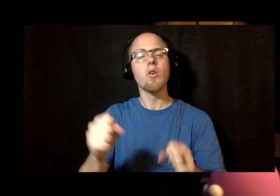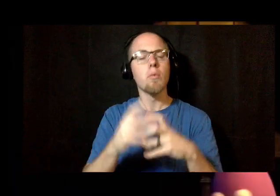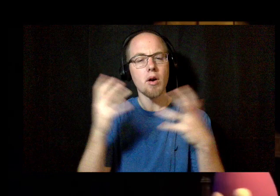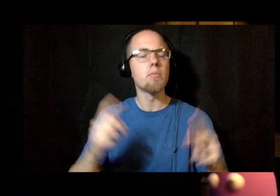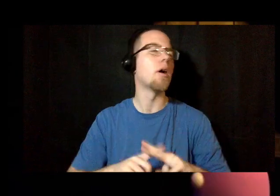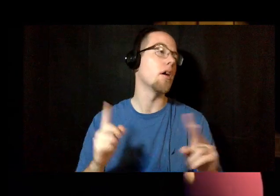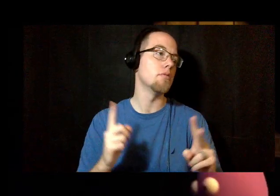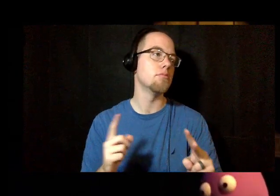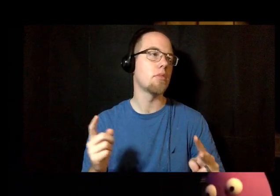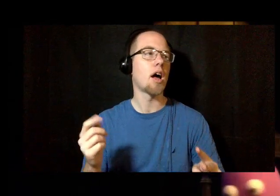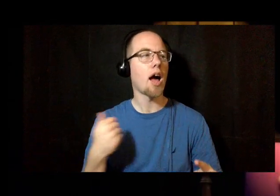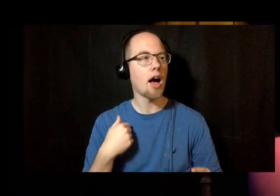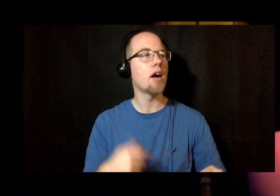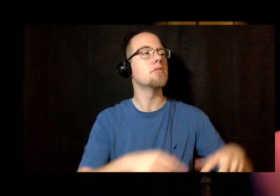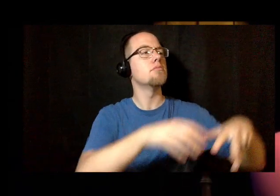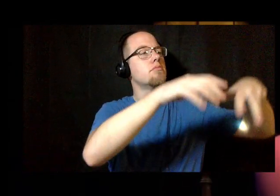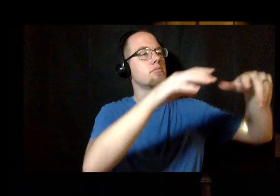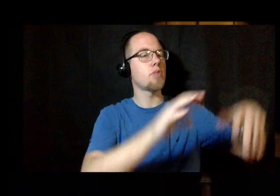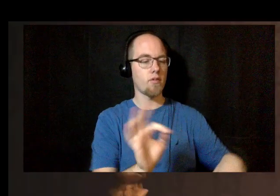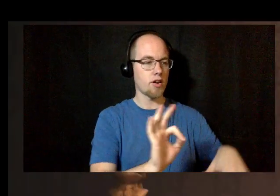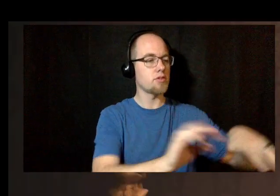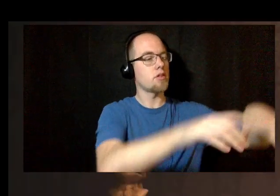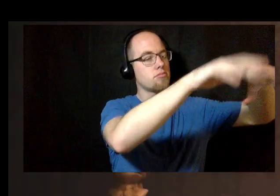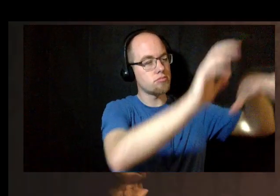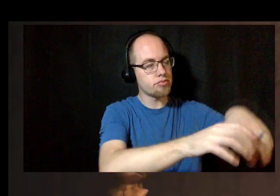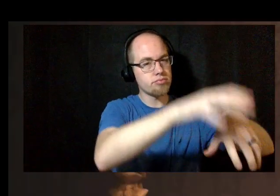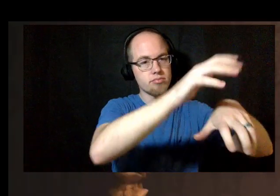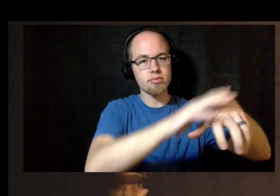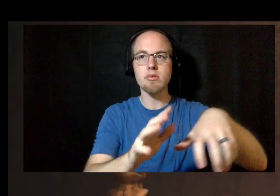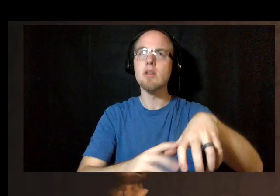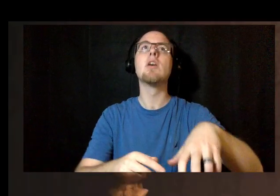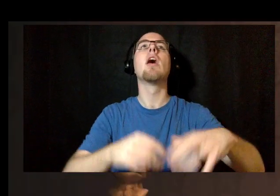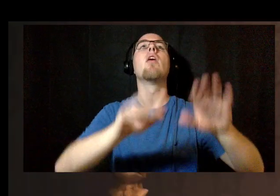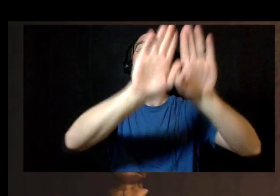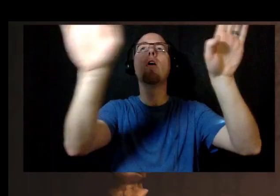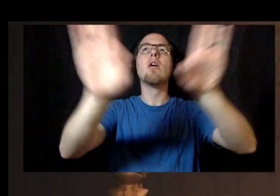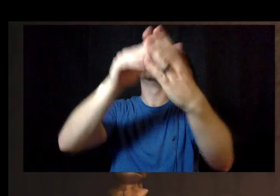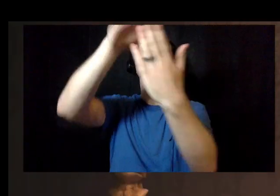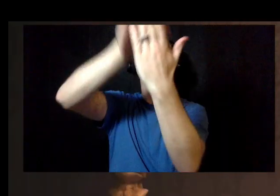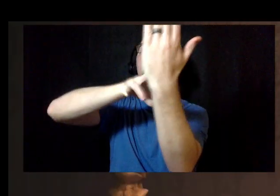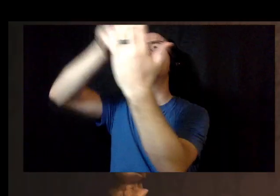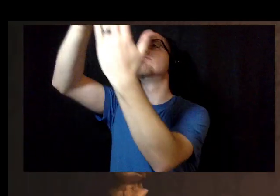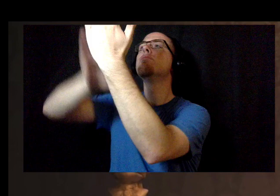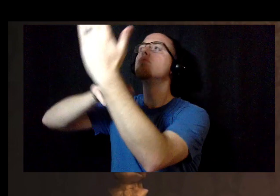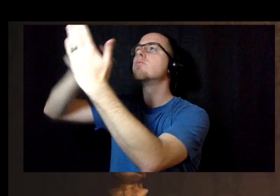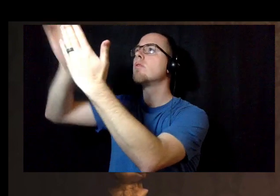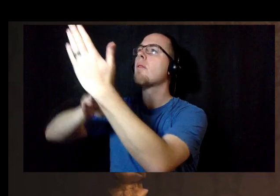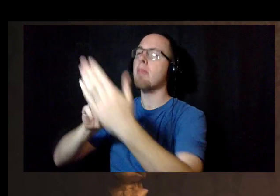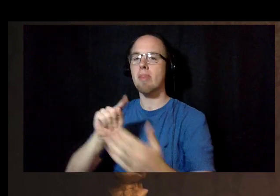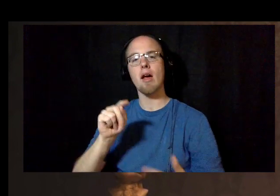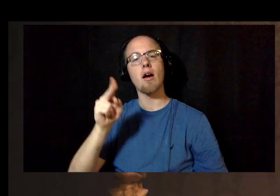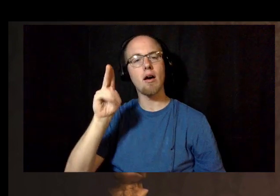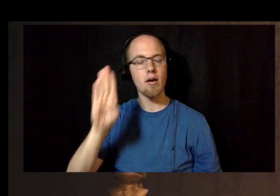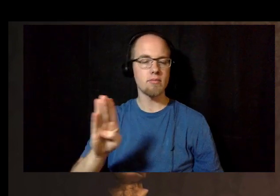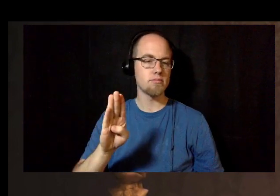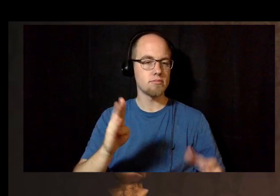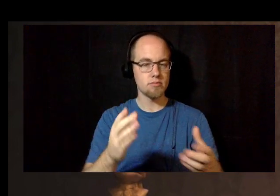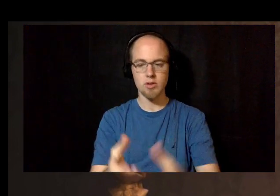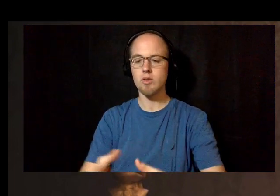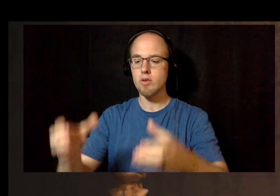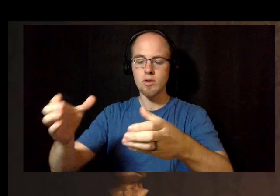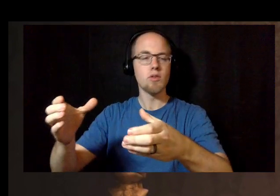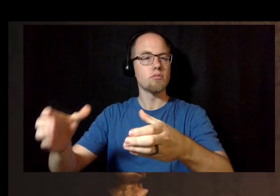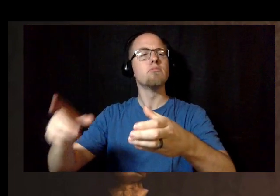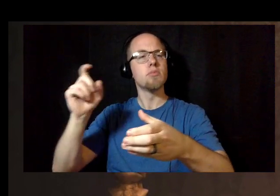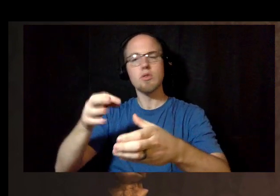like drop sheets on all the furniture, there's freshly painted walls, there's a bathtub wrapped in plastic in the hallway awaiting